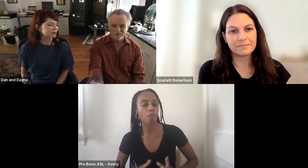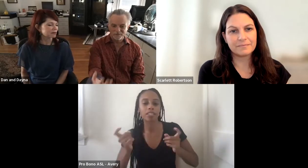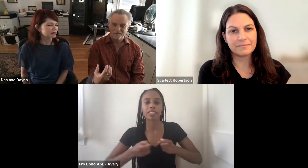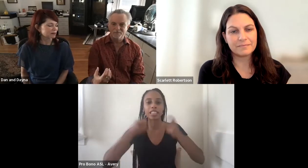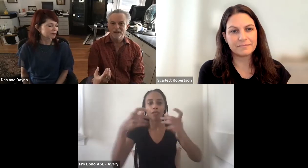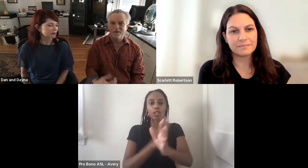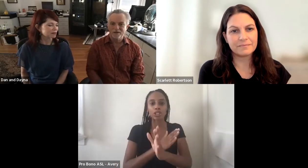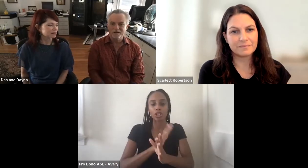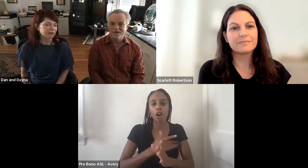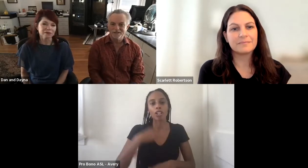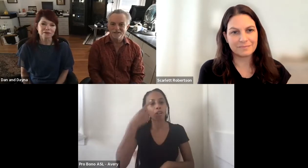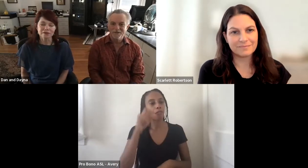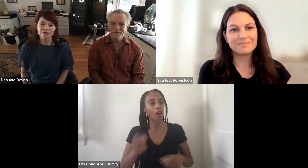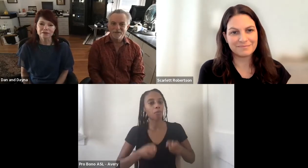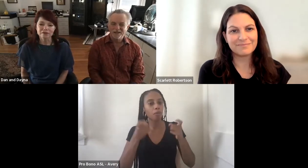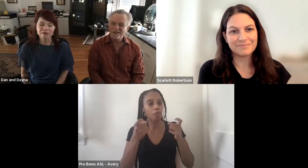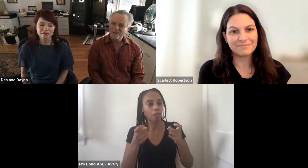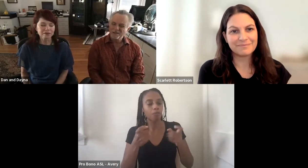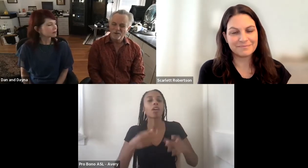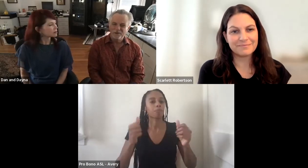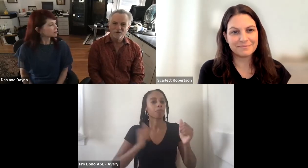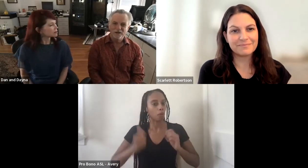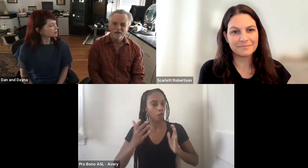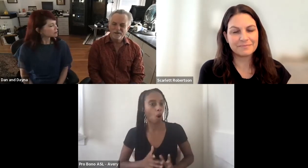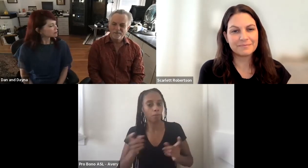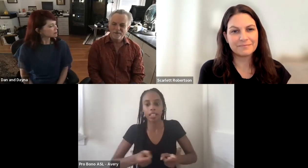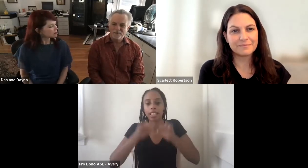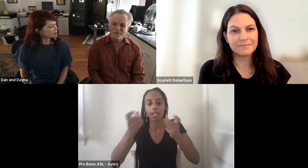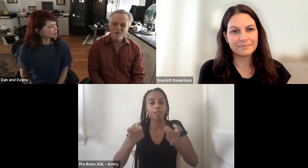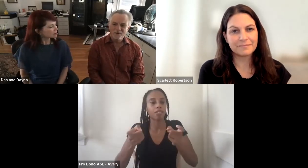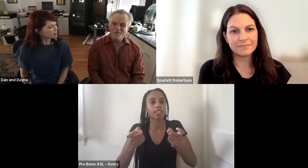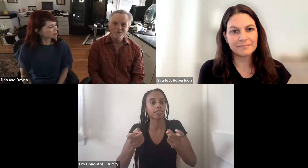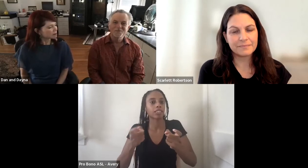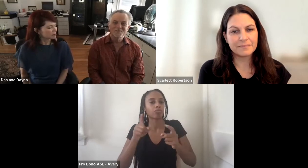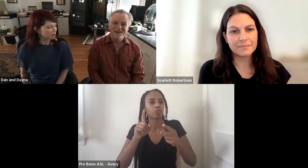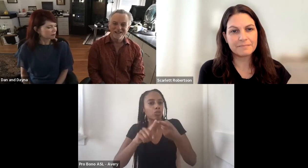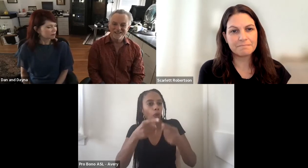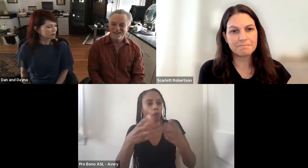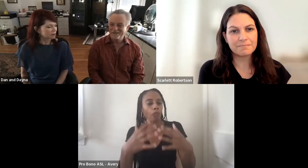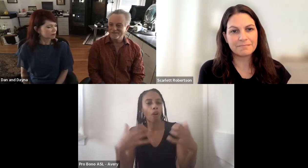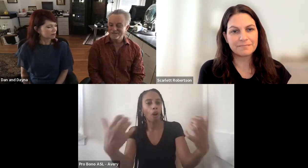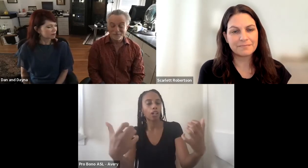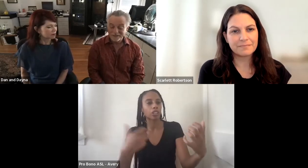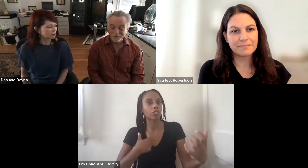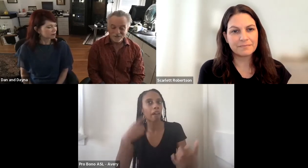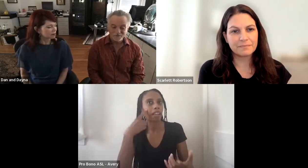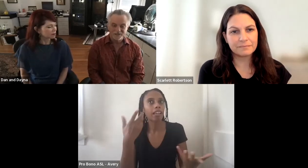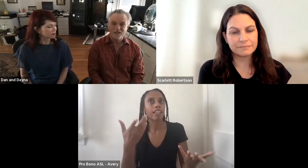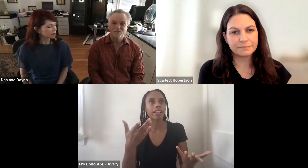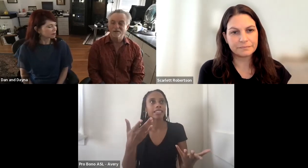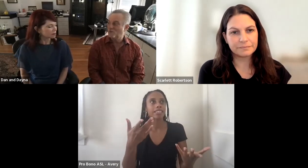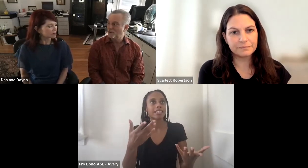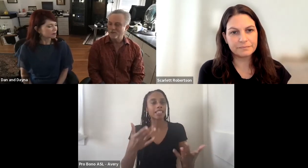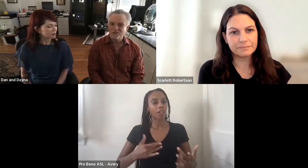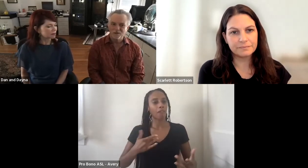to have something gifted back by the audience. So that, I think that's partly why the mood in the room, and I think it seemingly was the